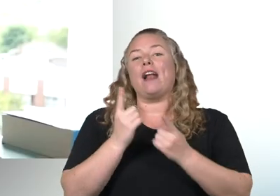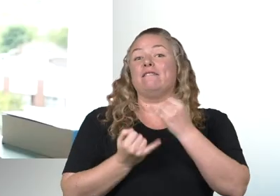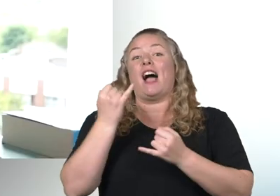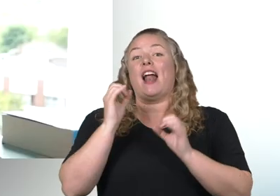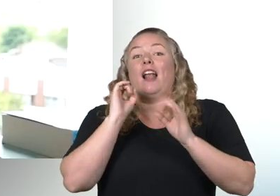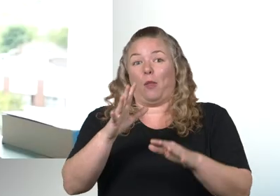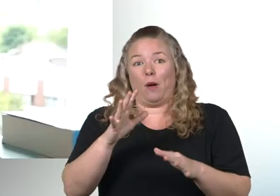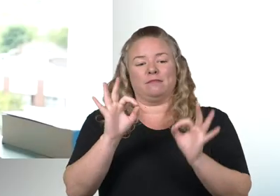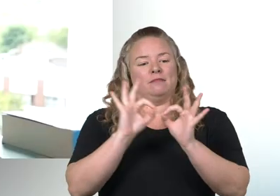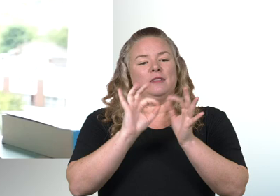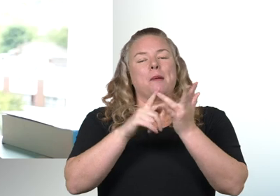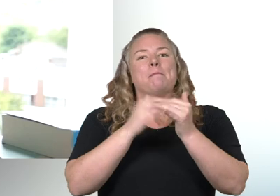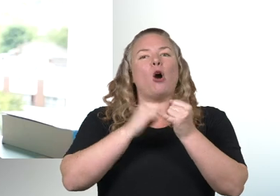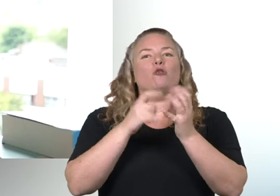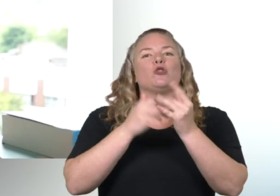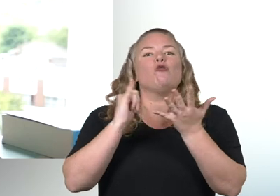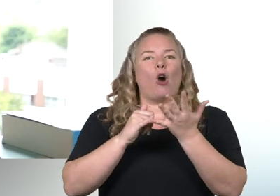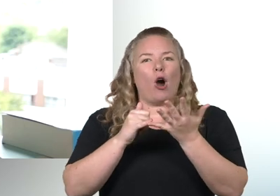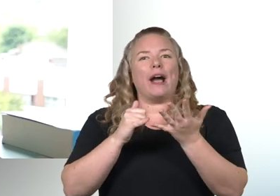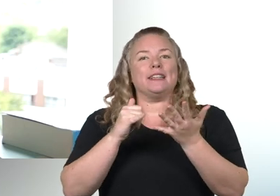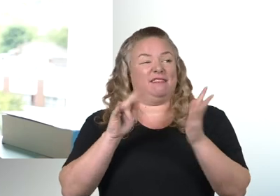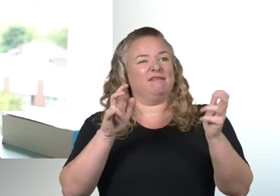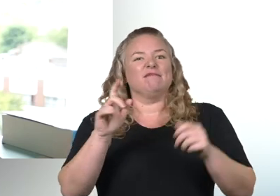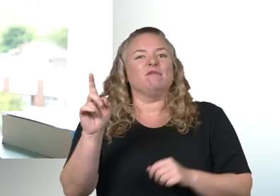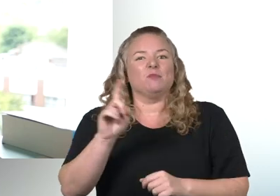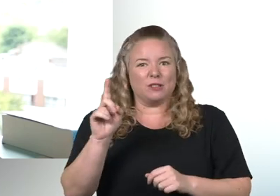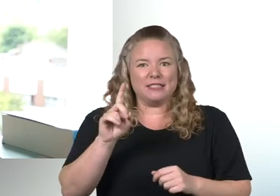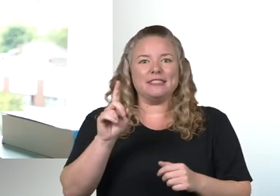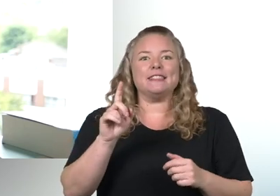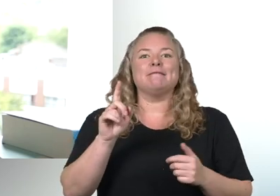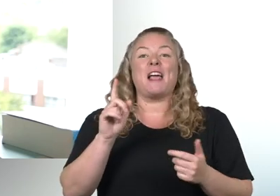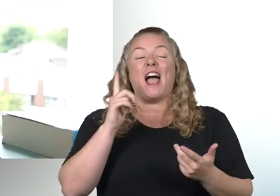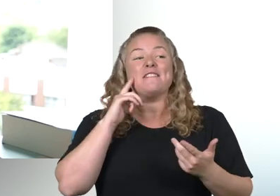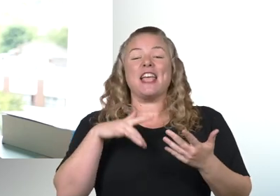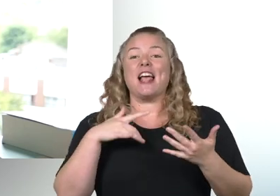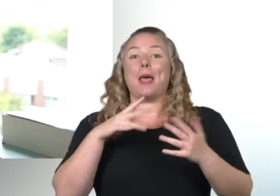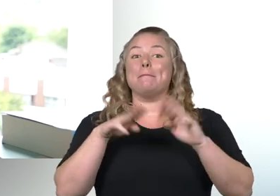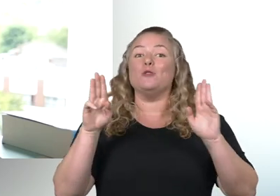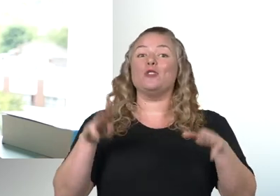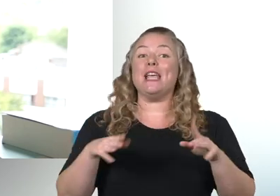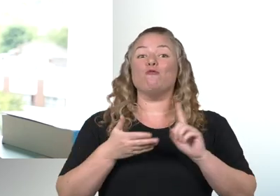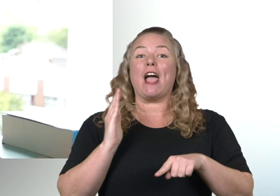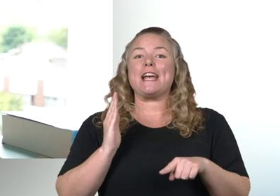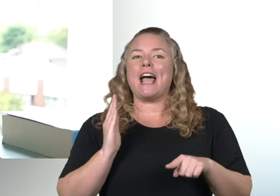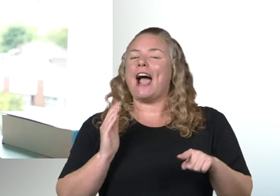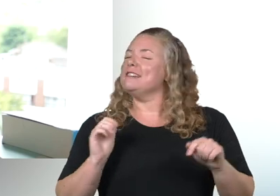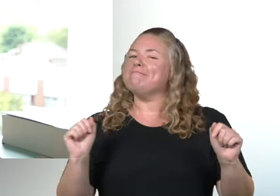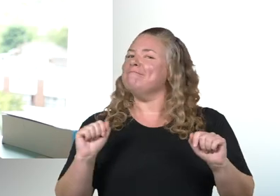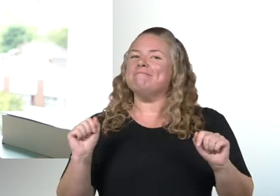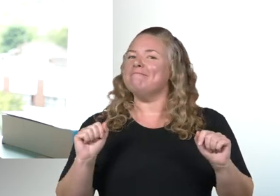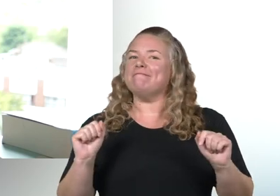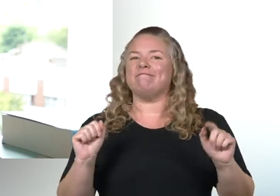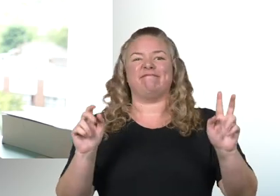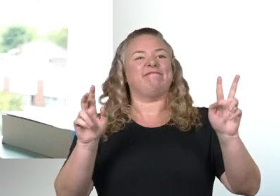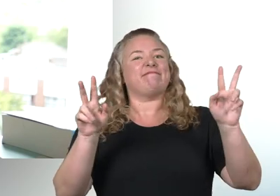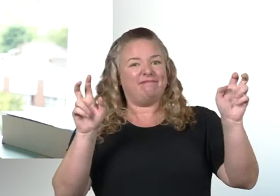thing of that, you know, I think it was, you know, it was Boris Groys who said, you know, and I think the museum hasn't quite recognised